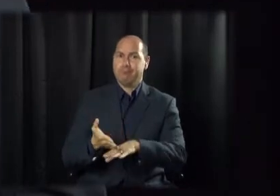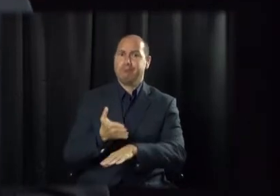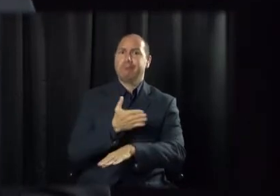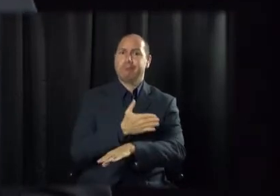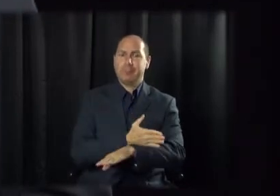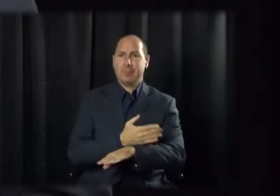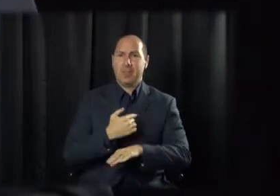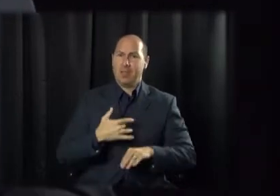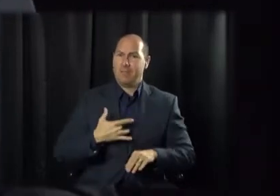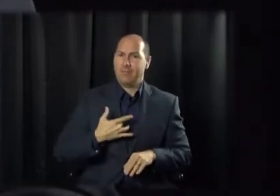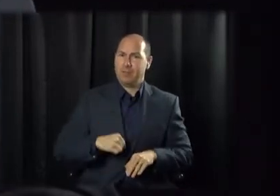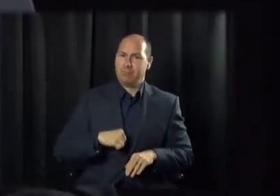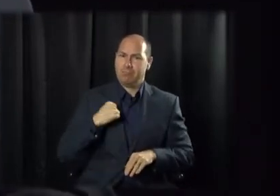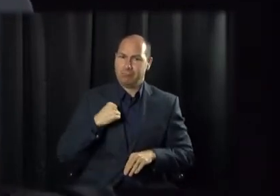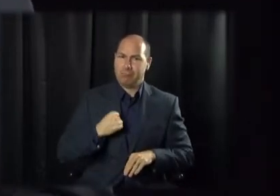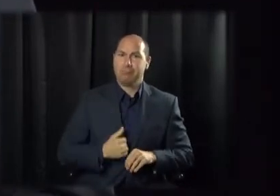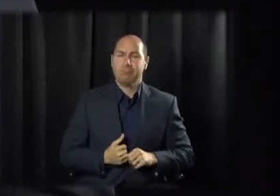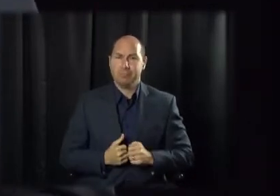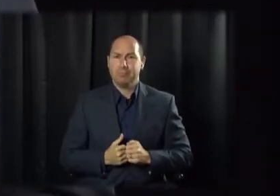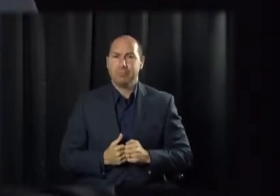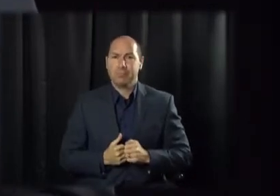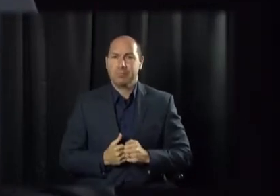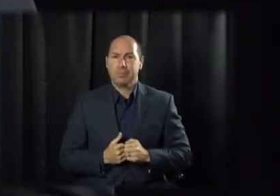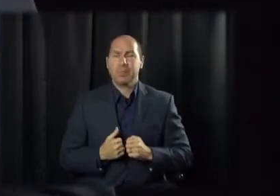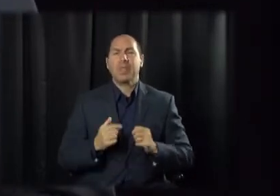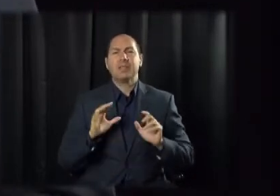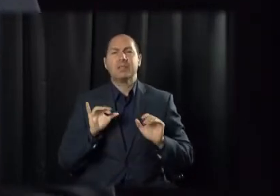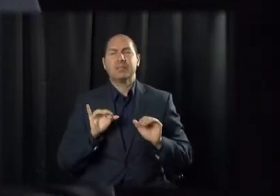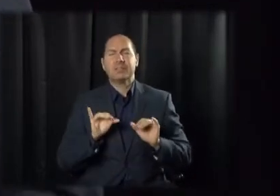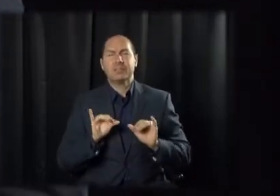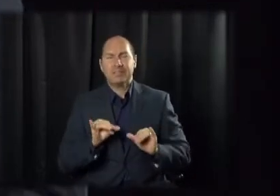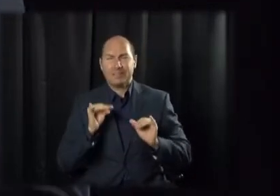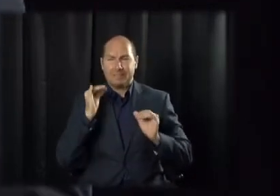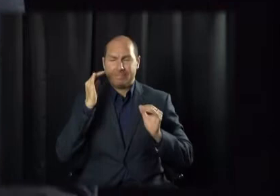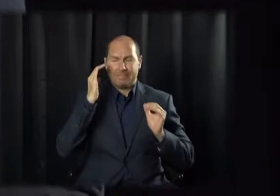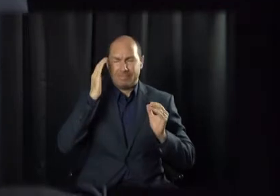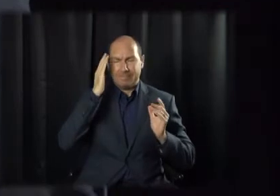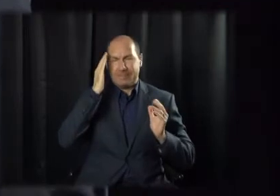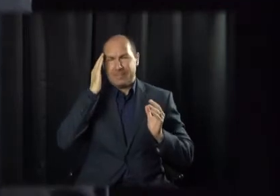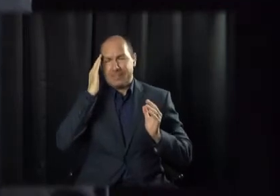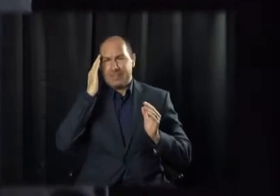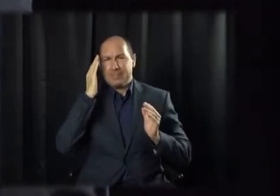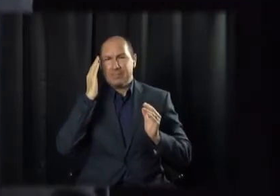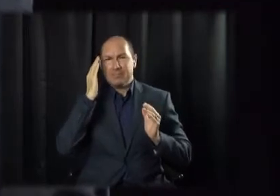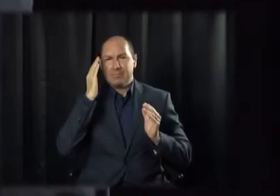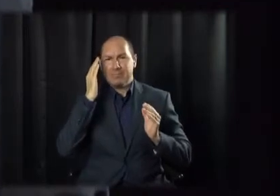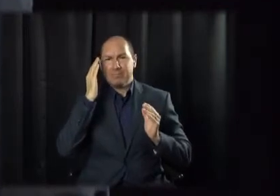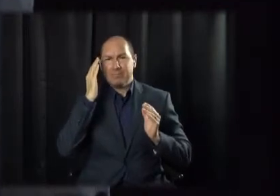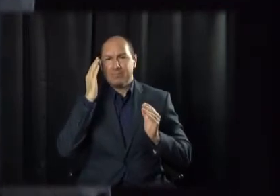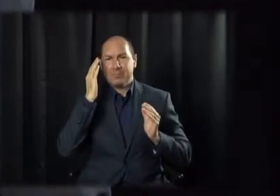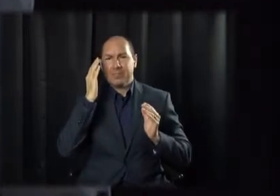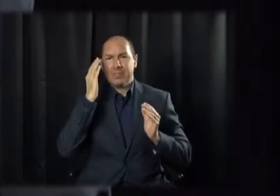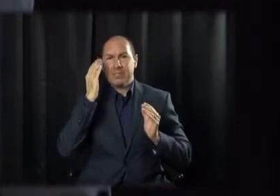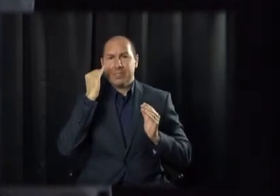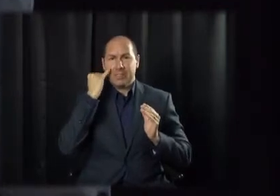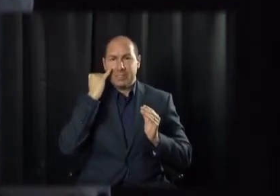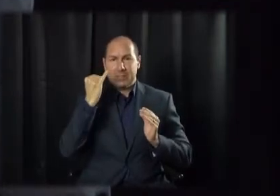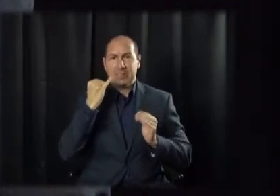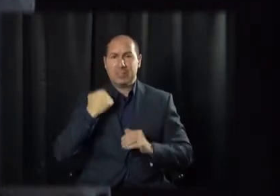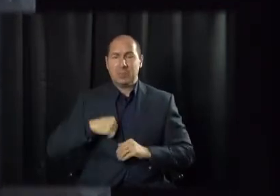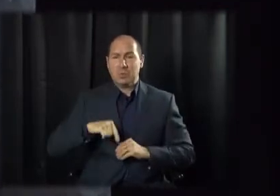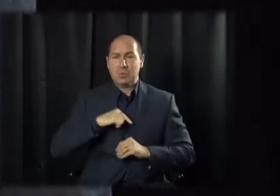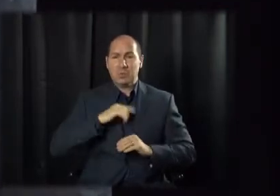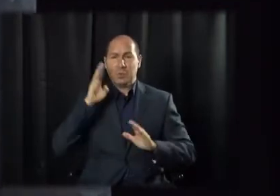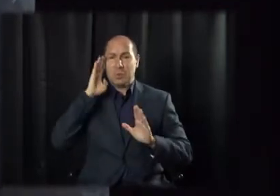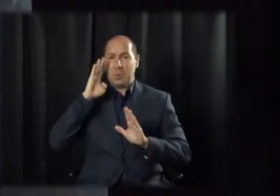proud of that. I am concerned, though, that we would only view ending